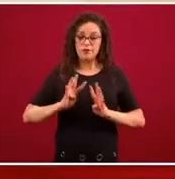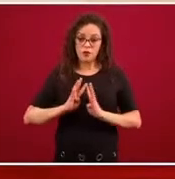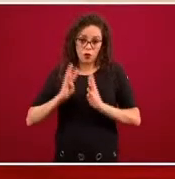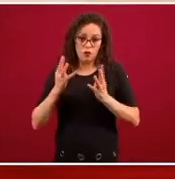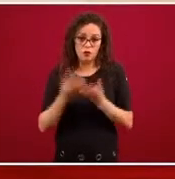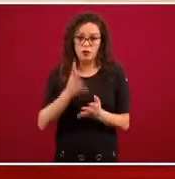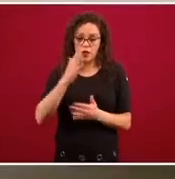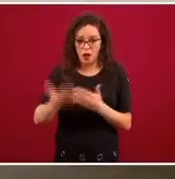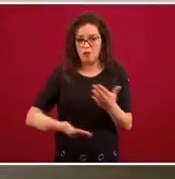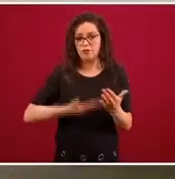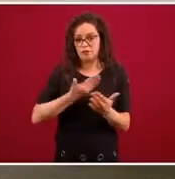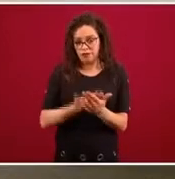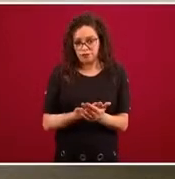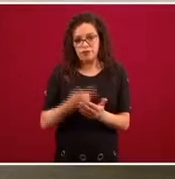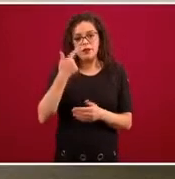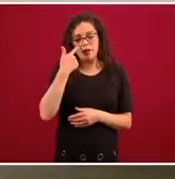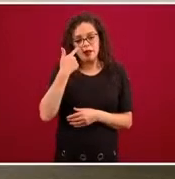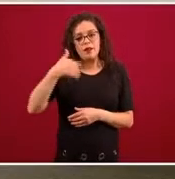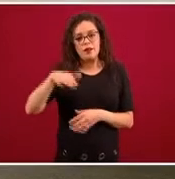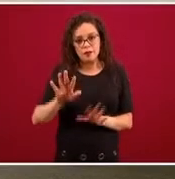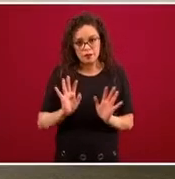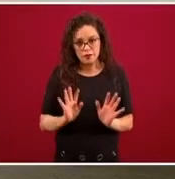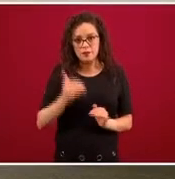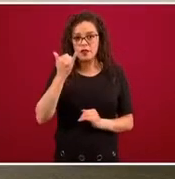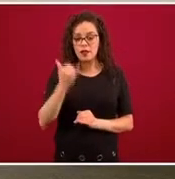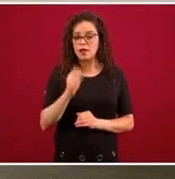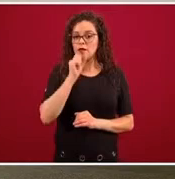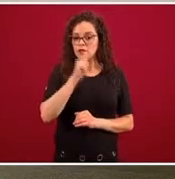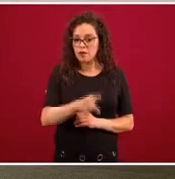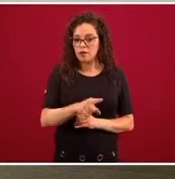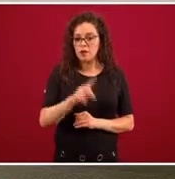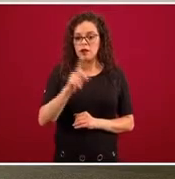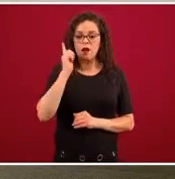keep, this is one of the proposals, to have